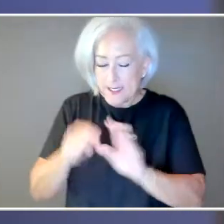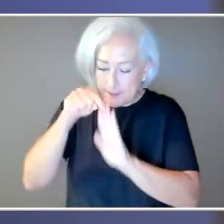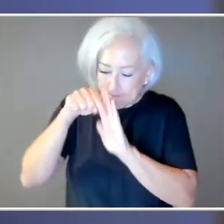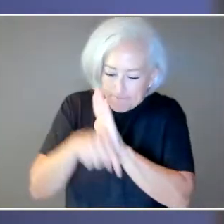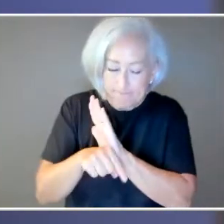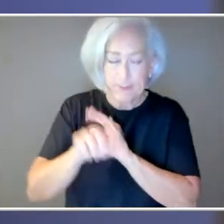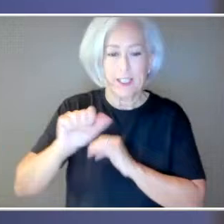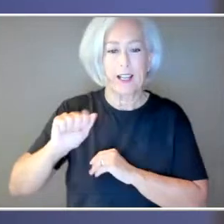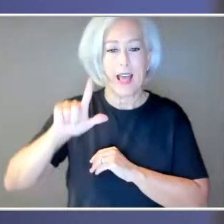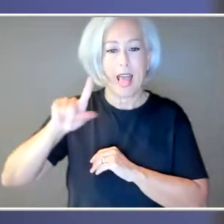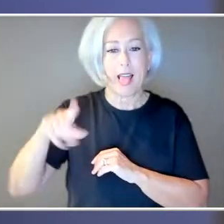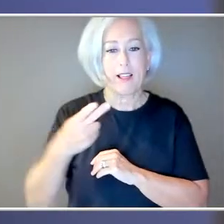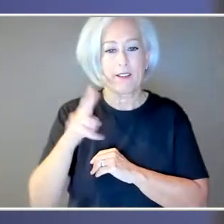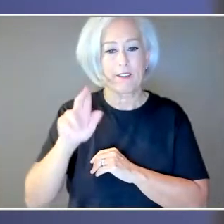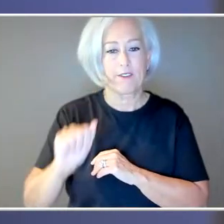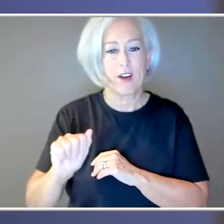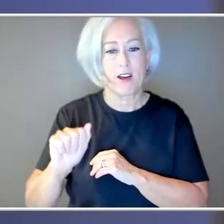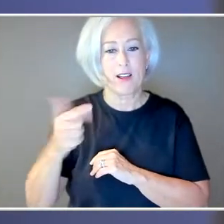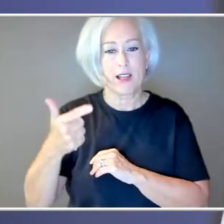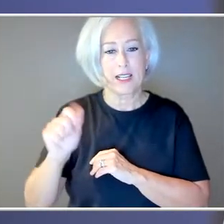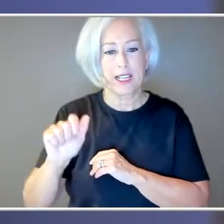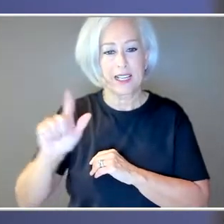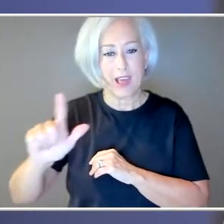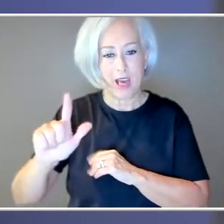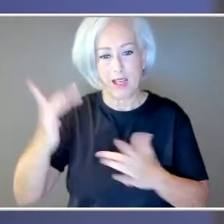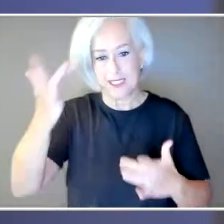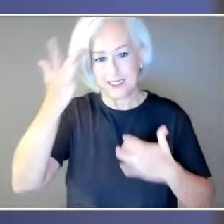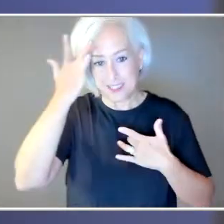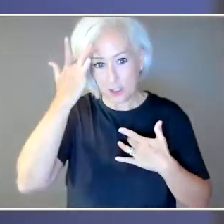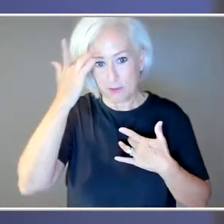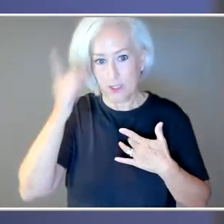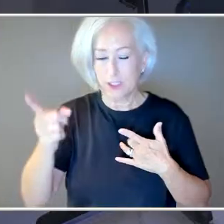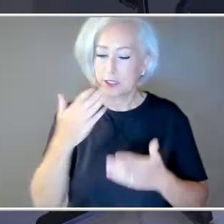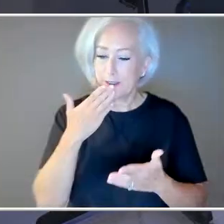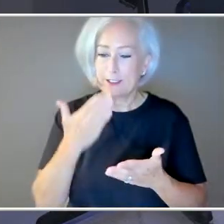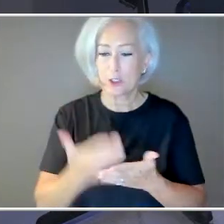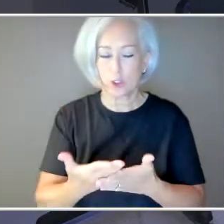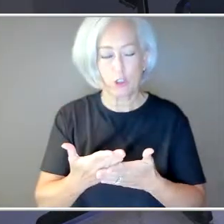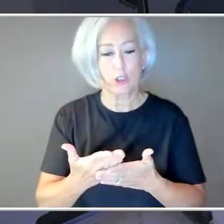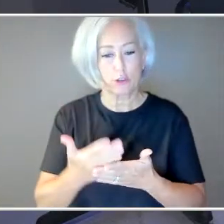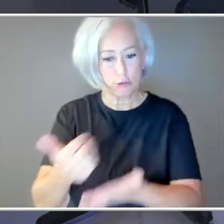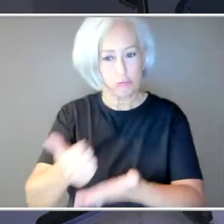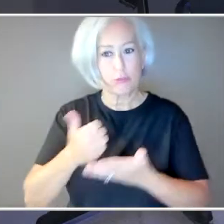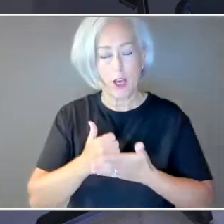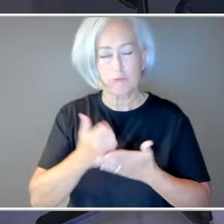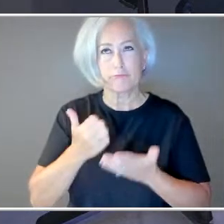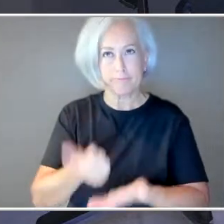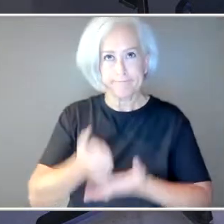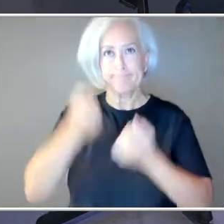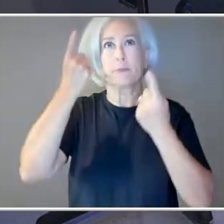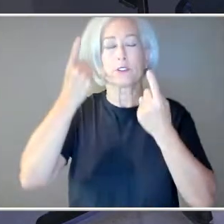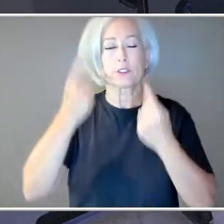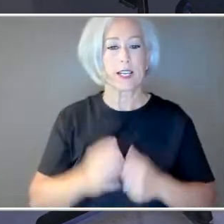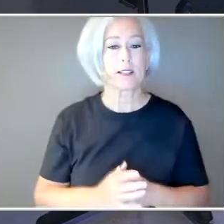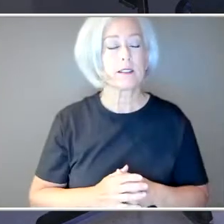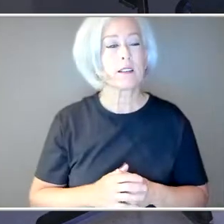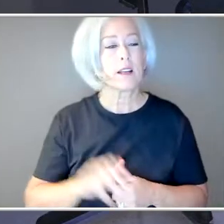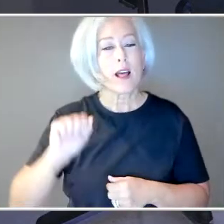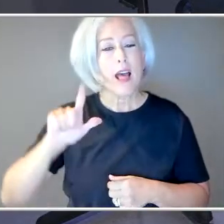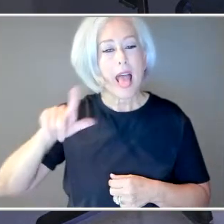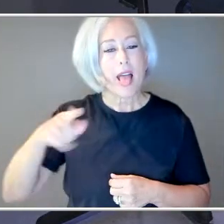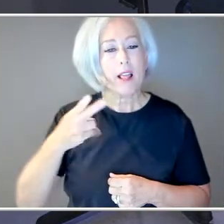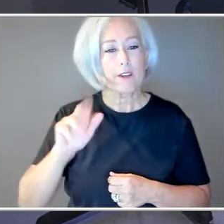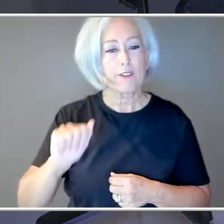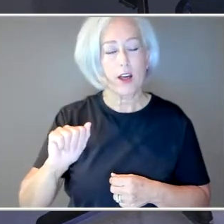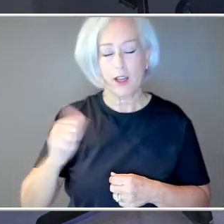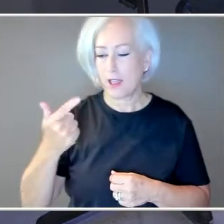very good to be very conscientious of my needs. Let's talk about alpha-gal. You're living with this. It's an allergy that you acquire from getting